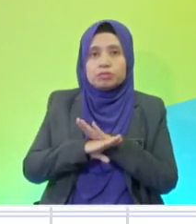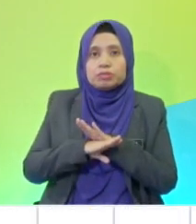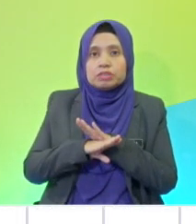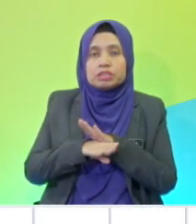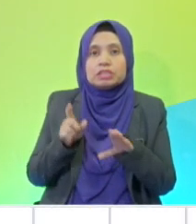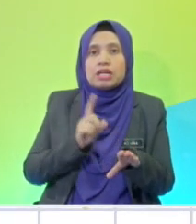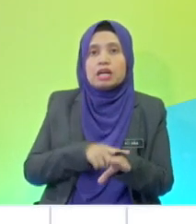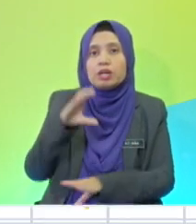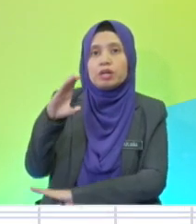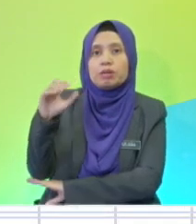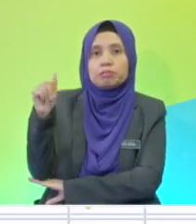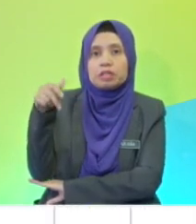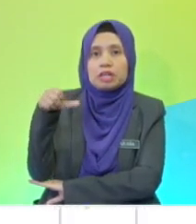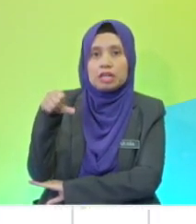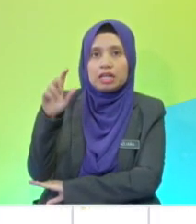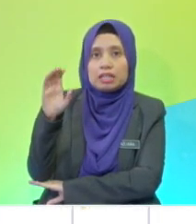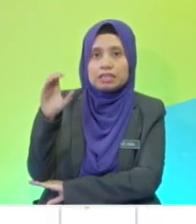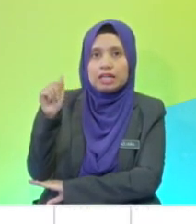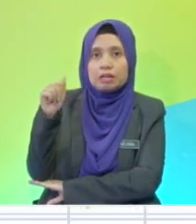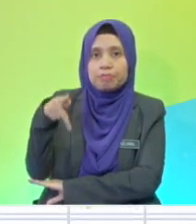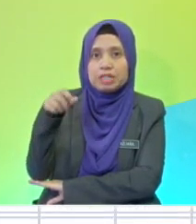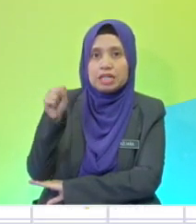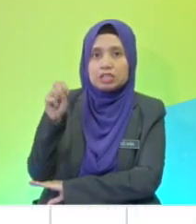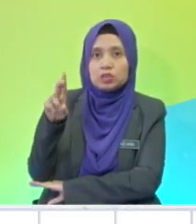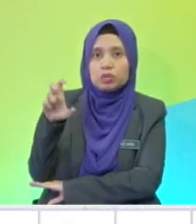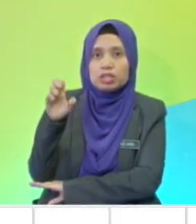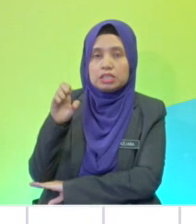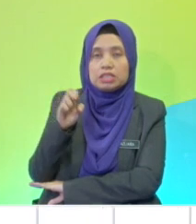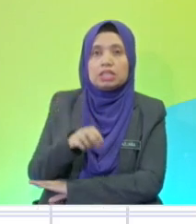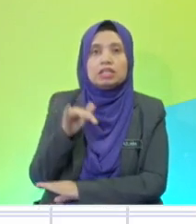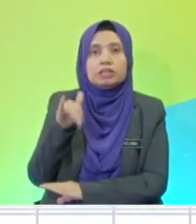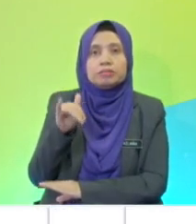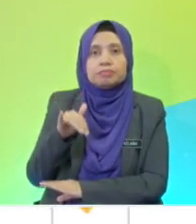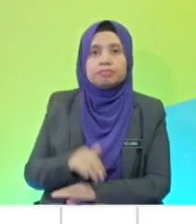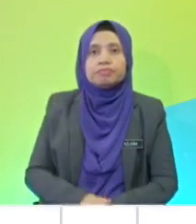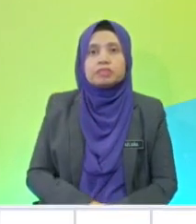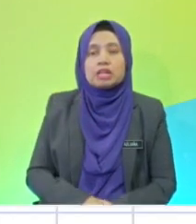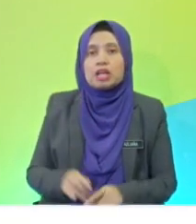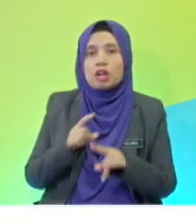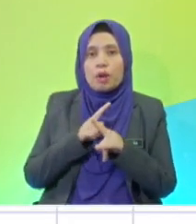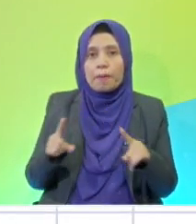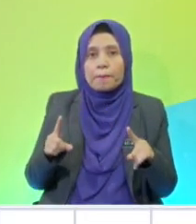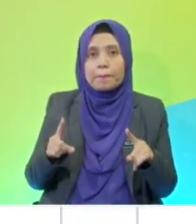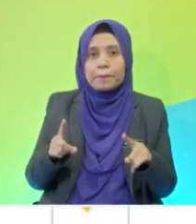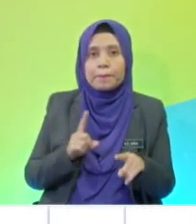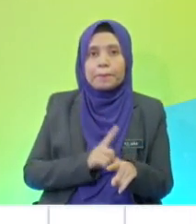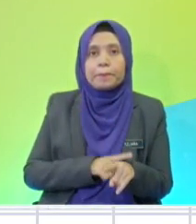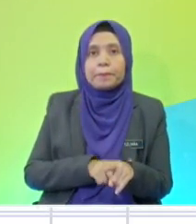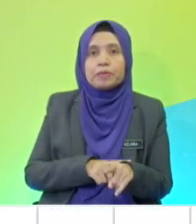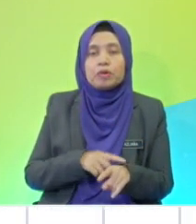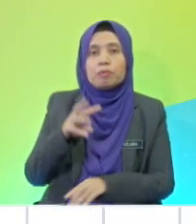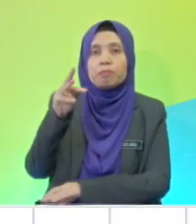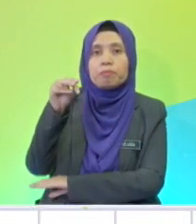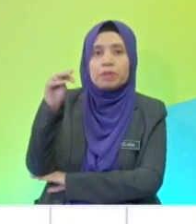time capsule. Will we bury it somewhere, miss? Yes, but not on Monday.